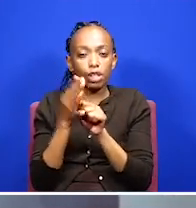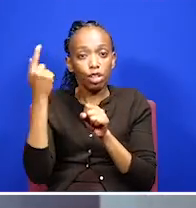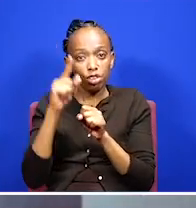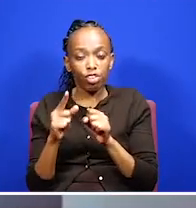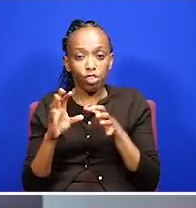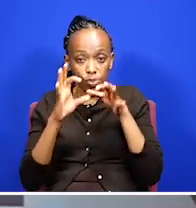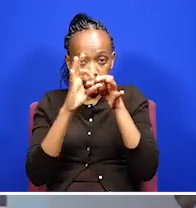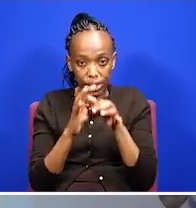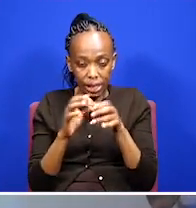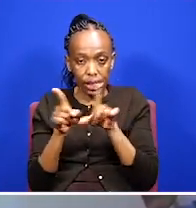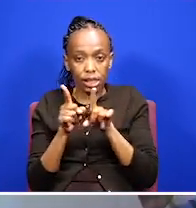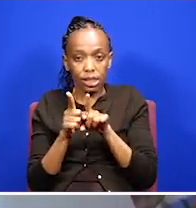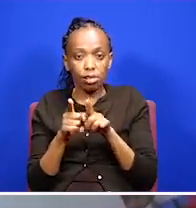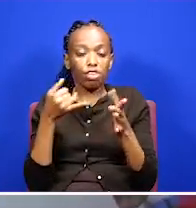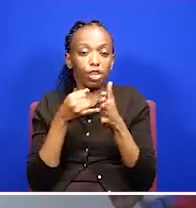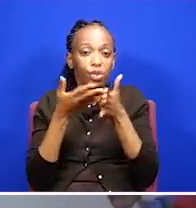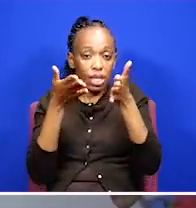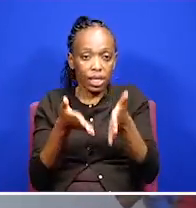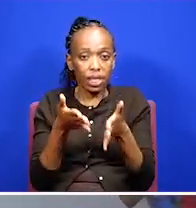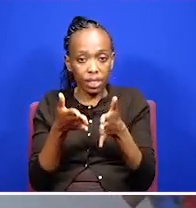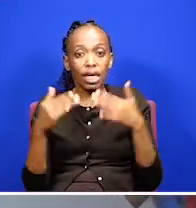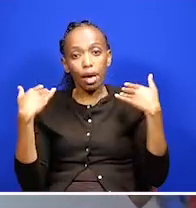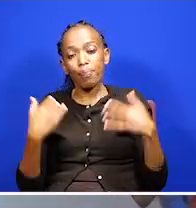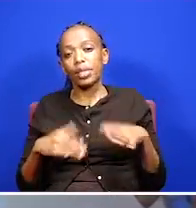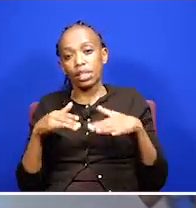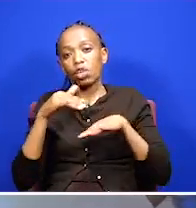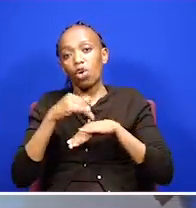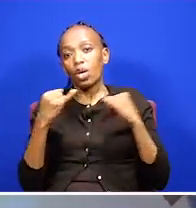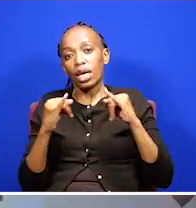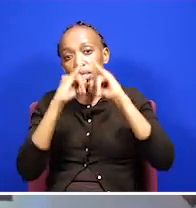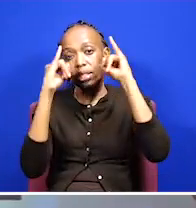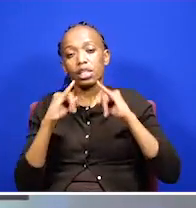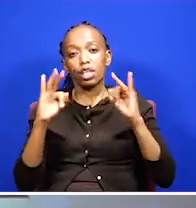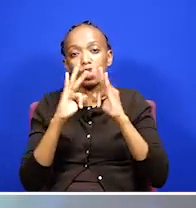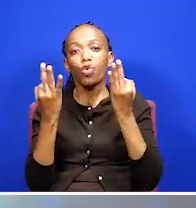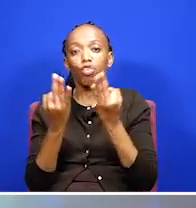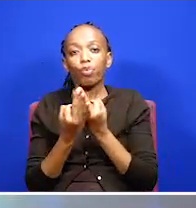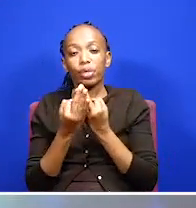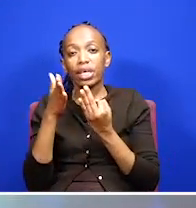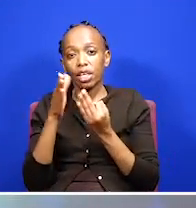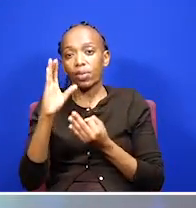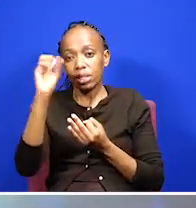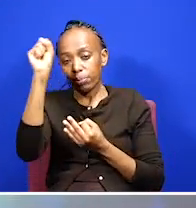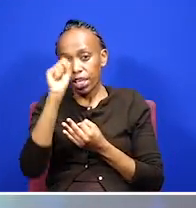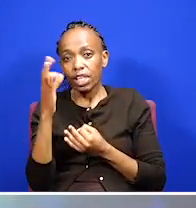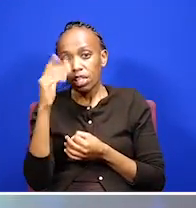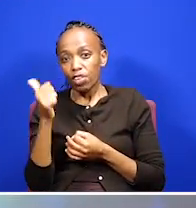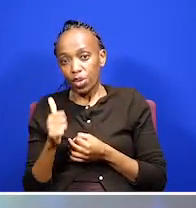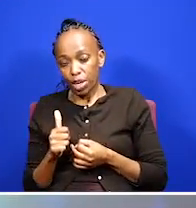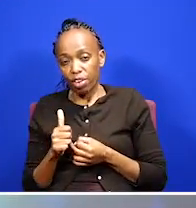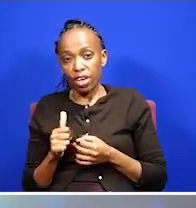for subscribing and for being a part of this amazing online international family here on CBS. If you've